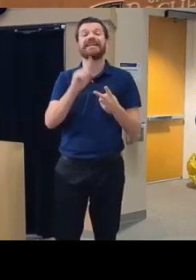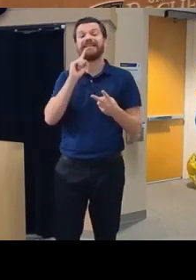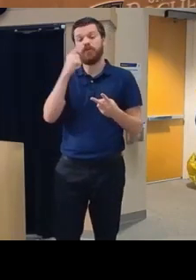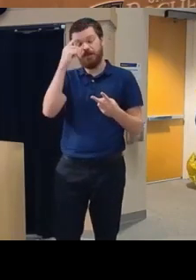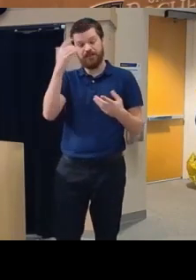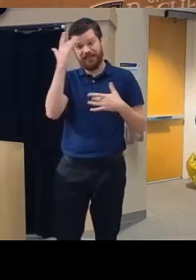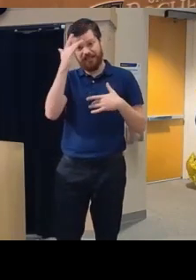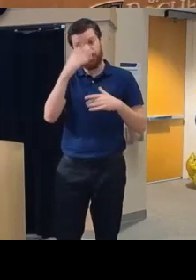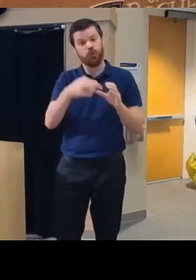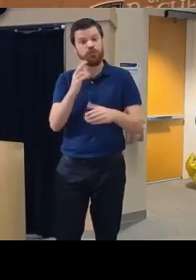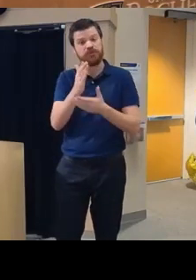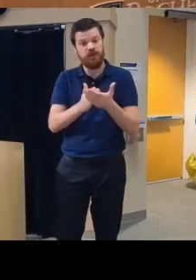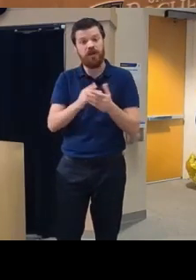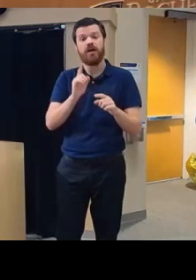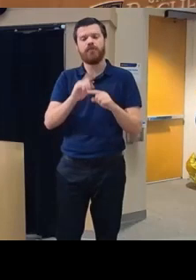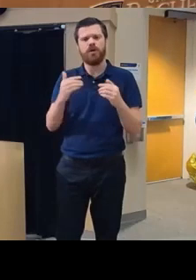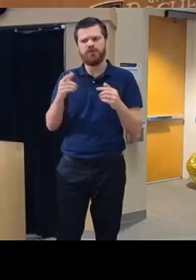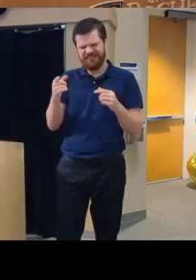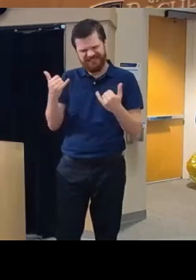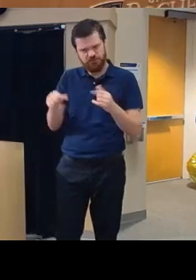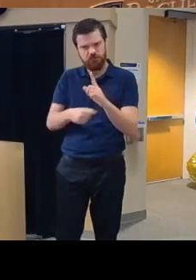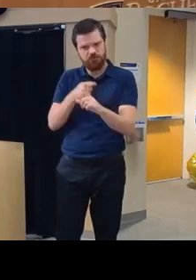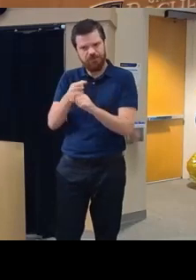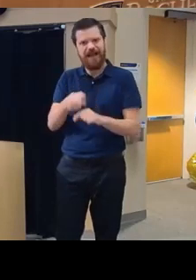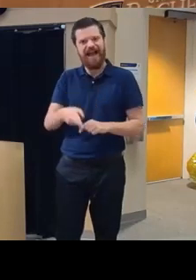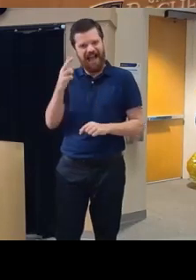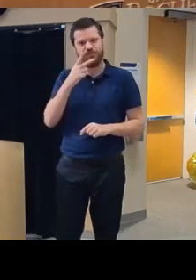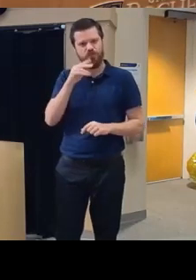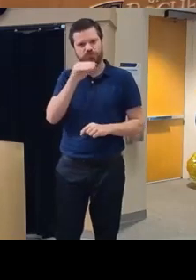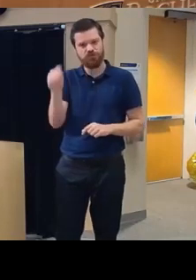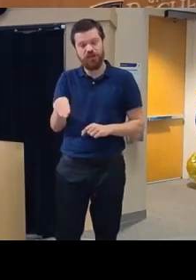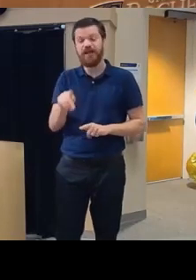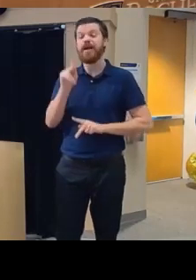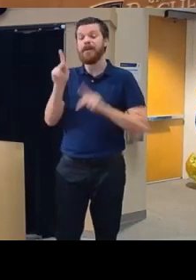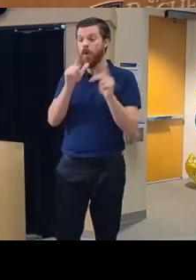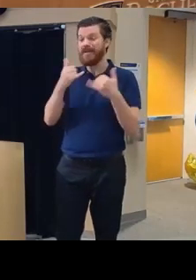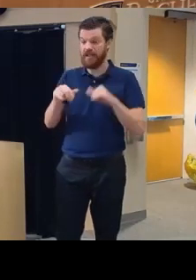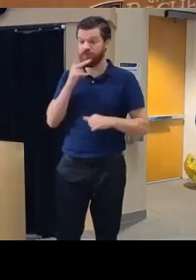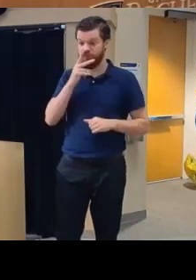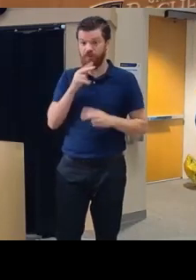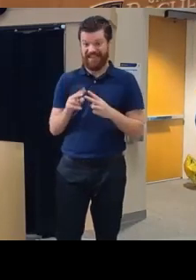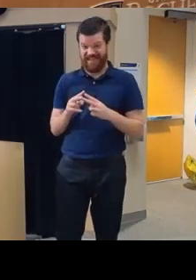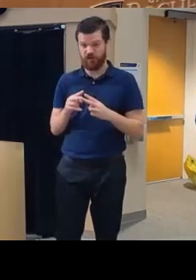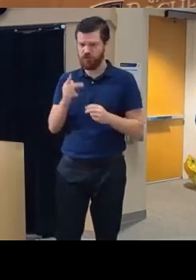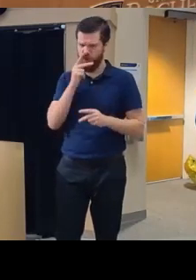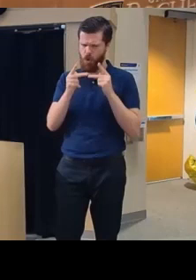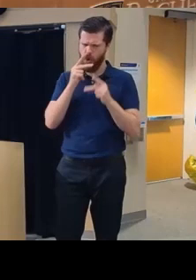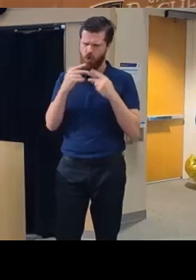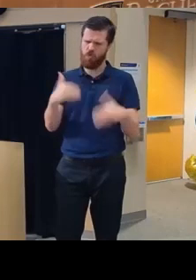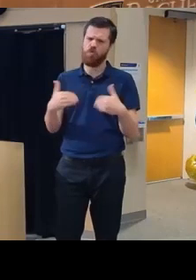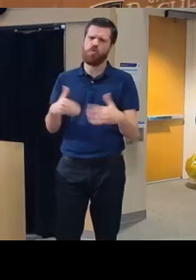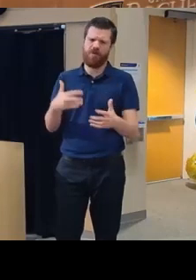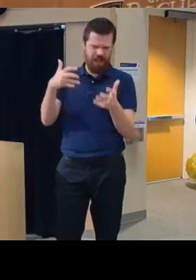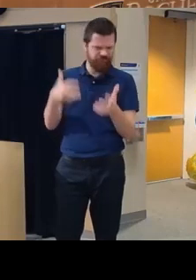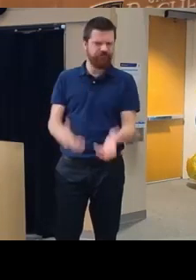illness have quit, but they still have very, very high smoking rates. But a lot of the people that are still smoking are either smoking very heavily